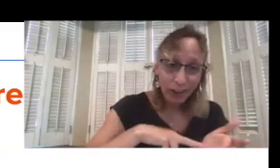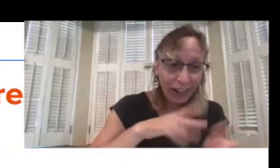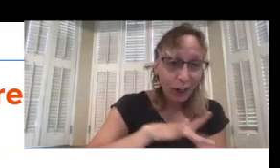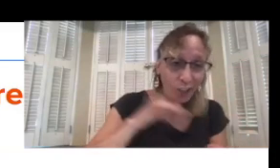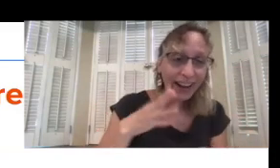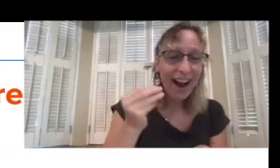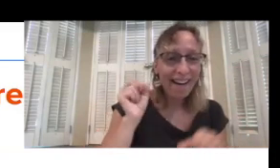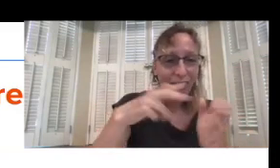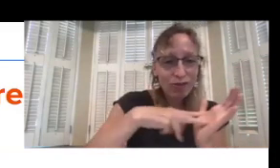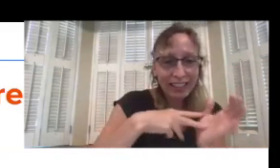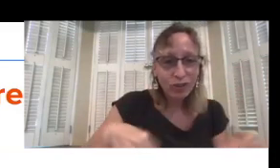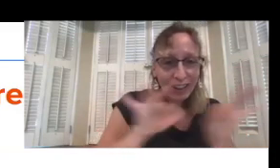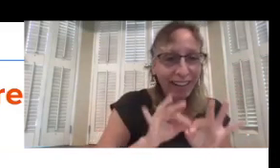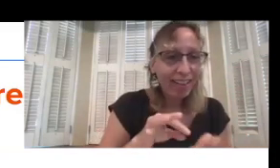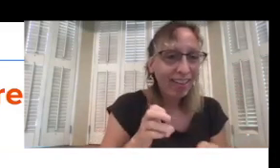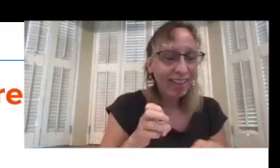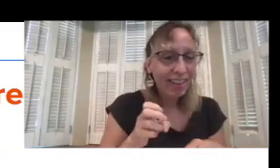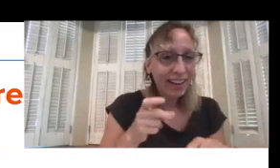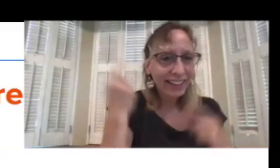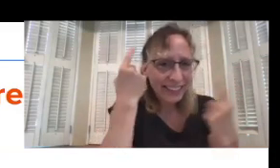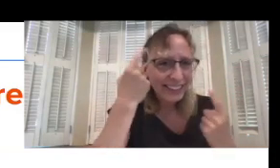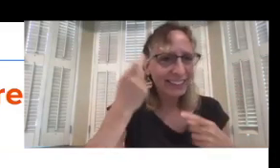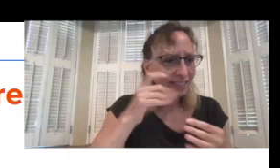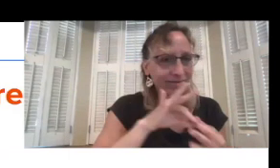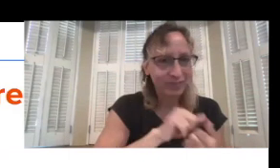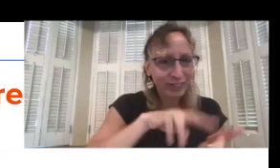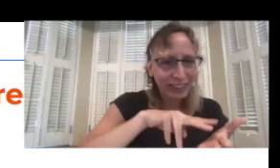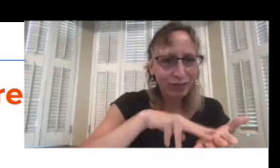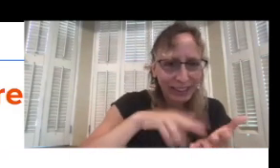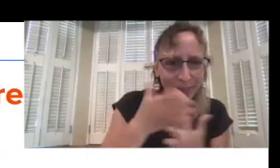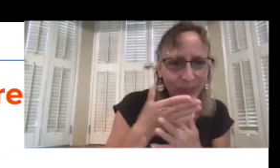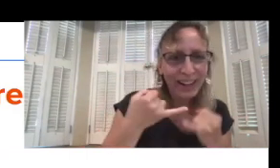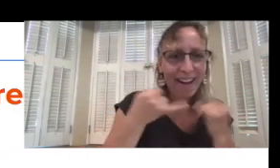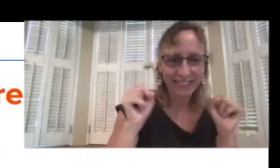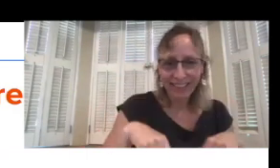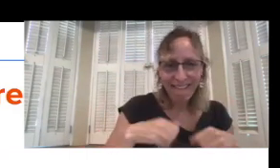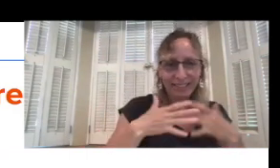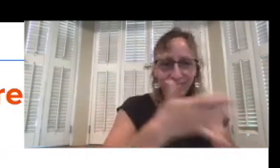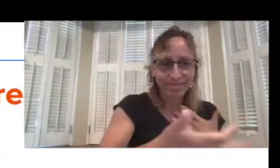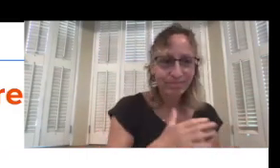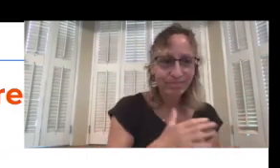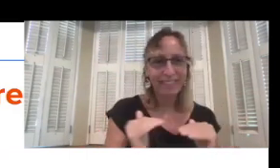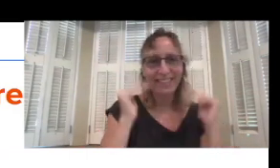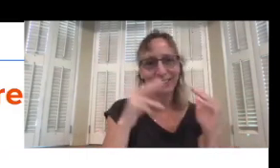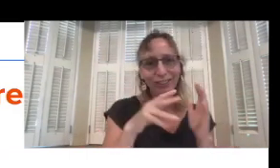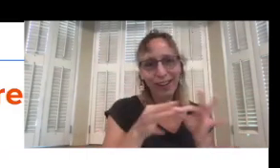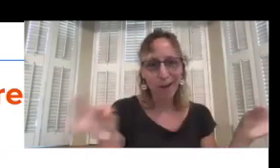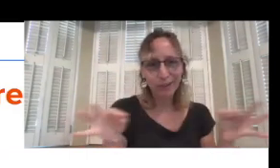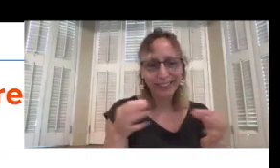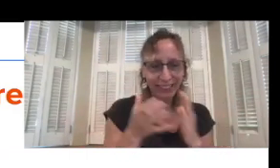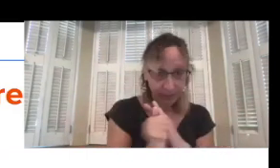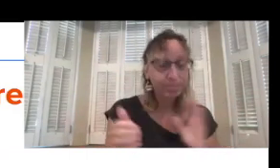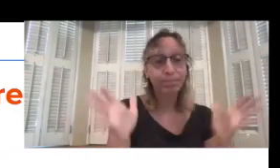This especially benefits readers. They read earlier and have, you know,